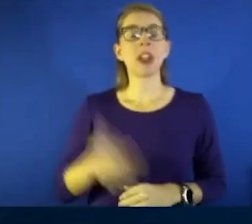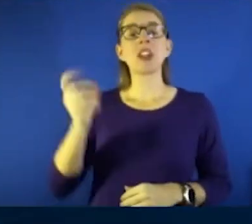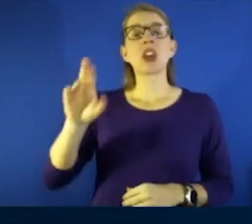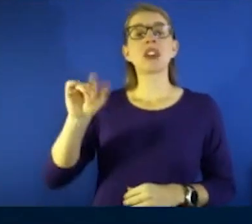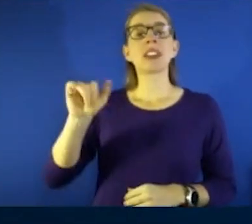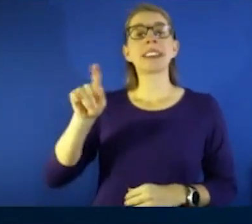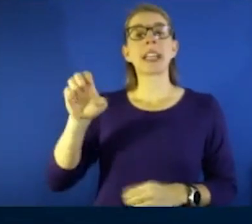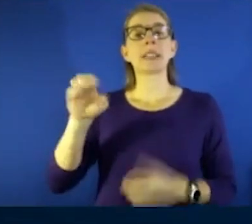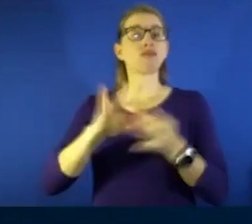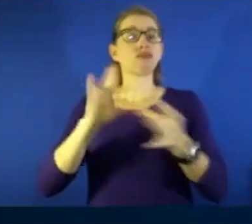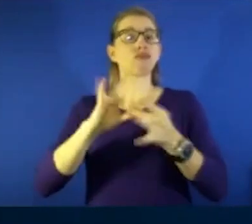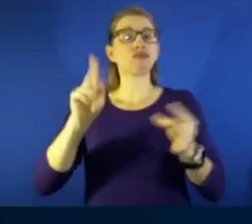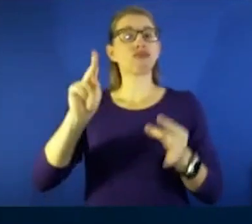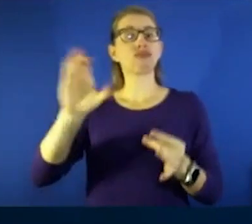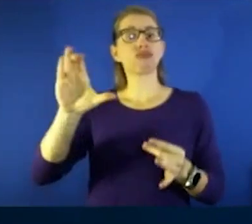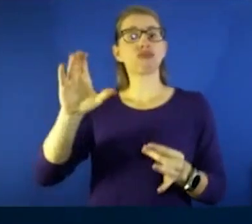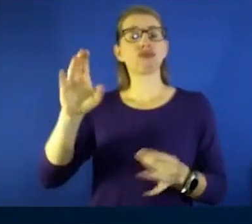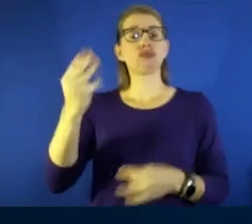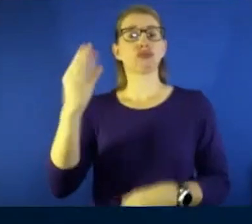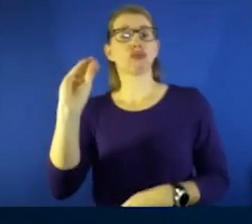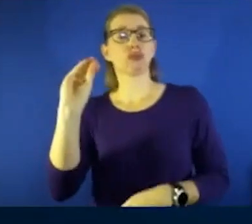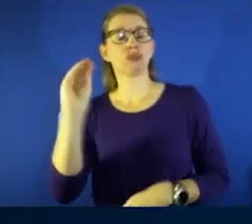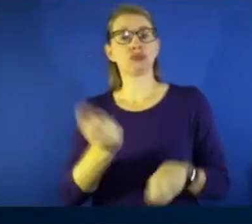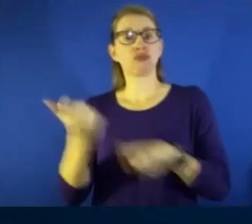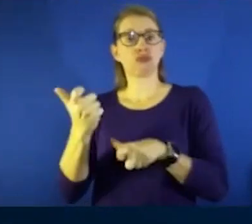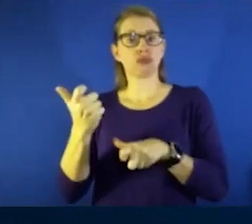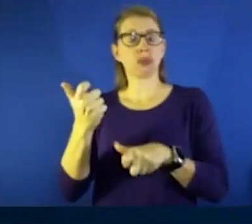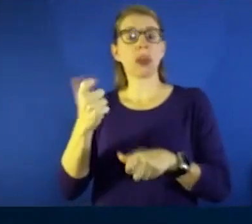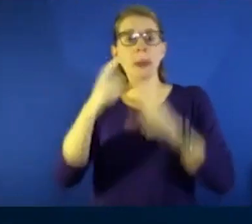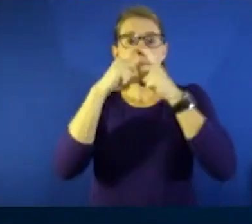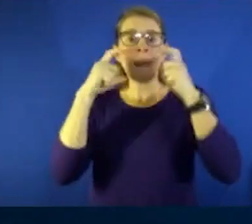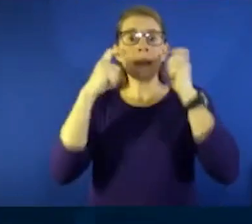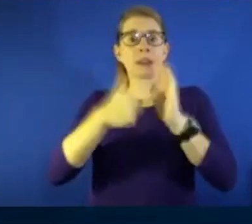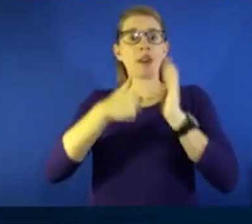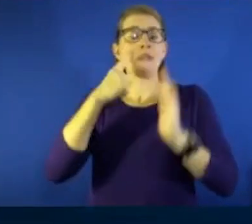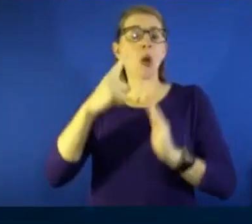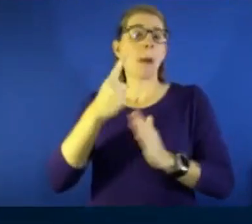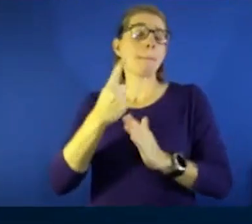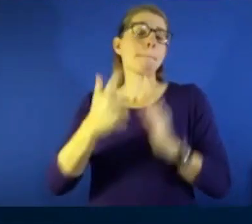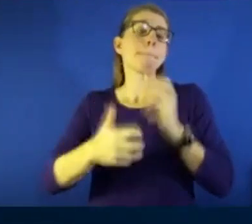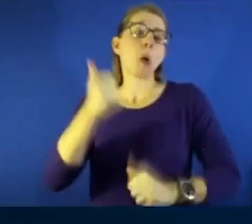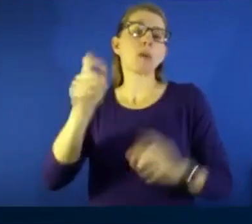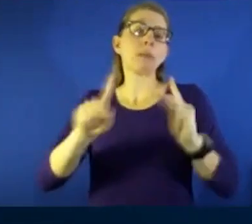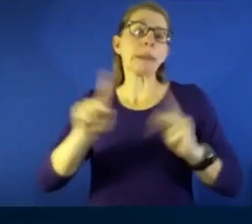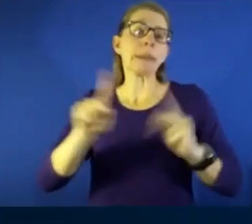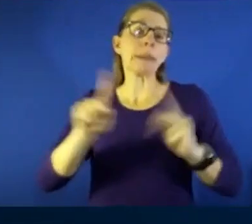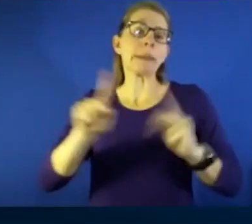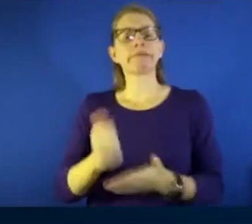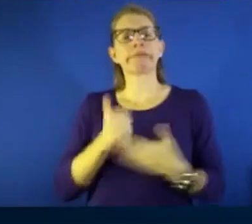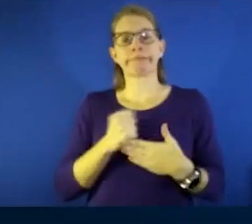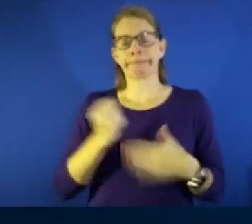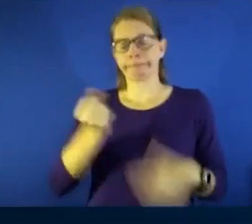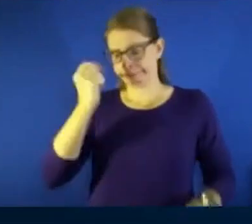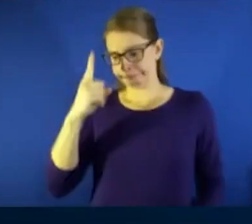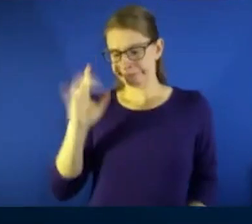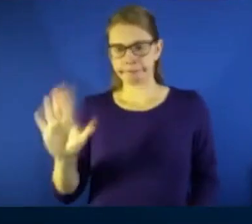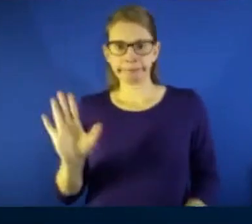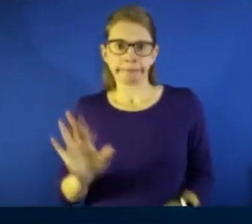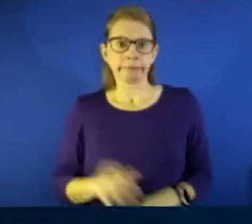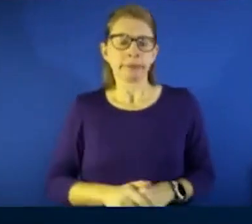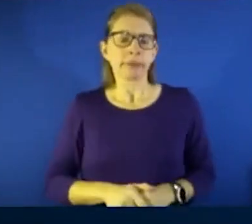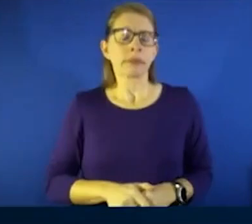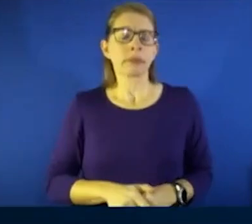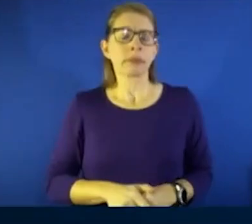City, Missouri's removal of the mask mandate for most people, help me wrap my head around this, Dr.